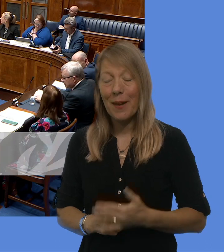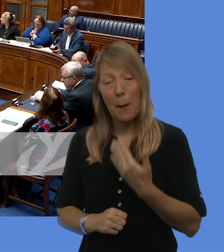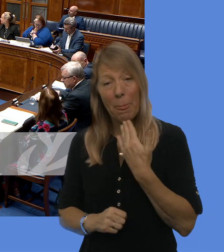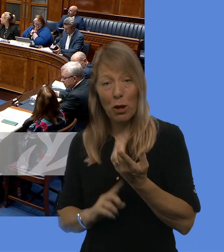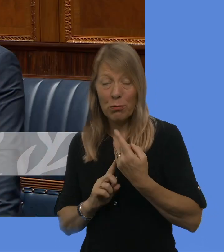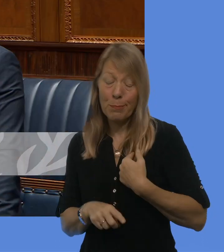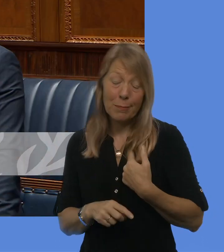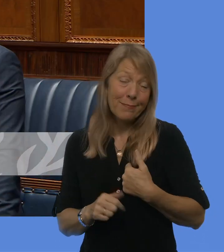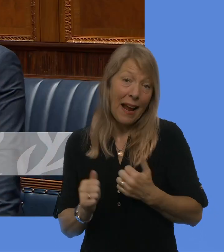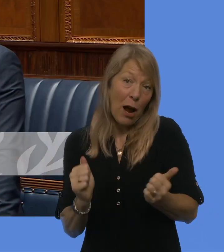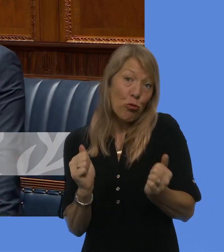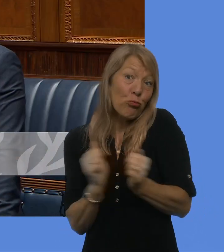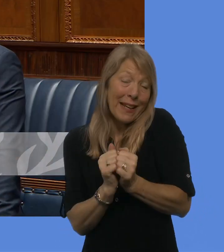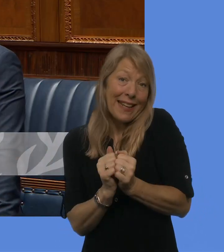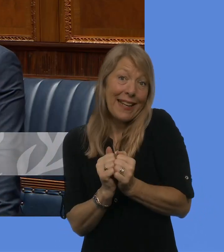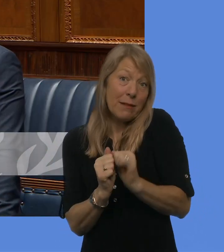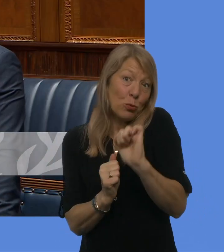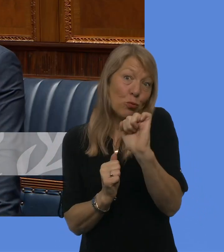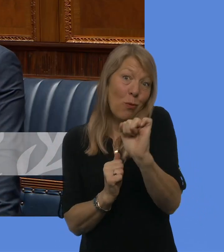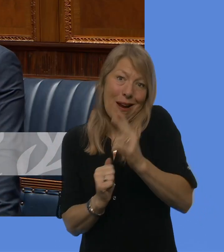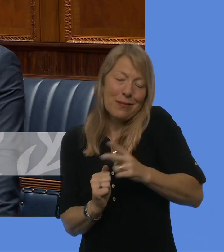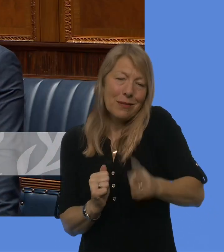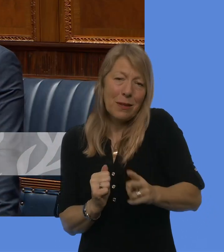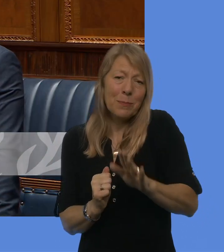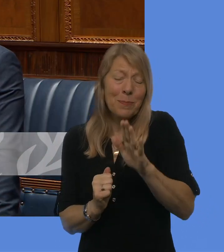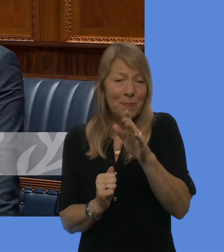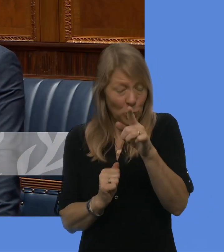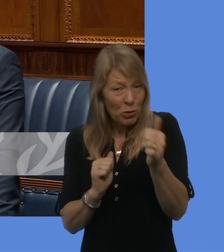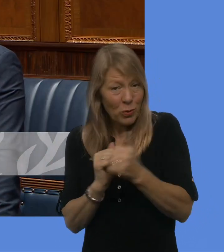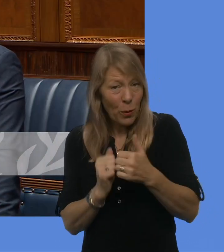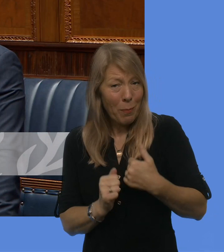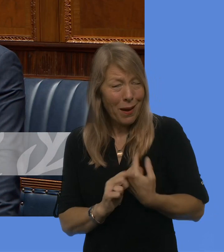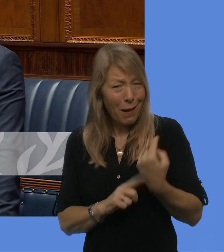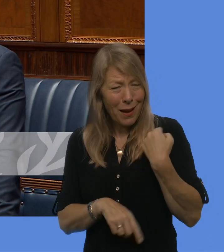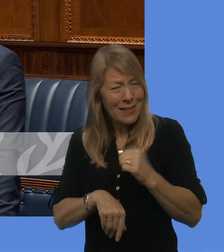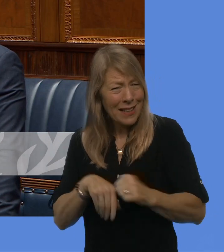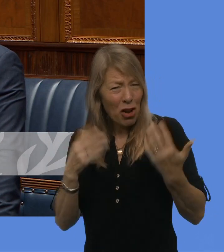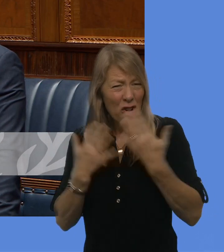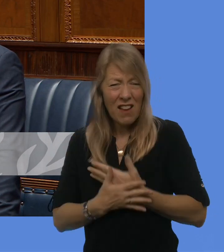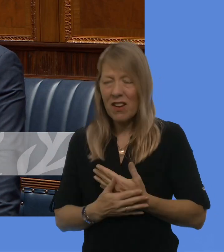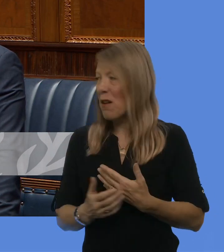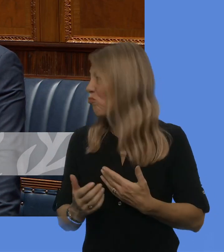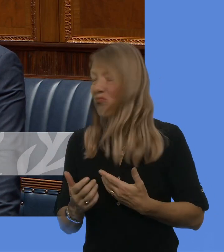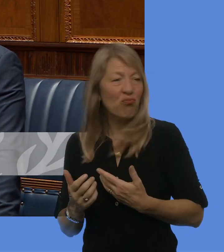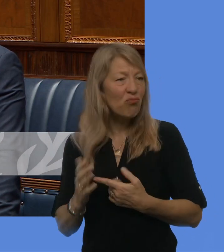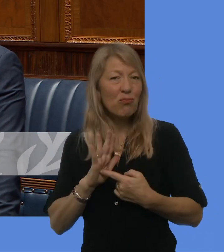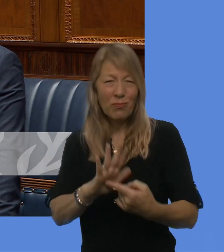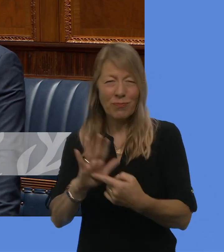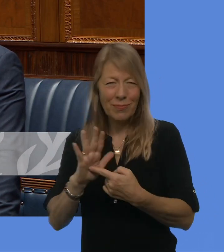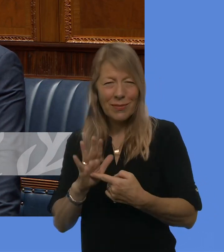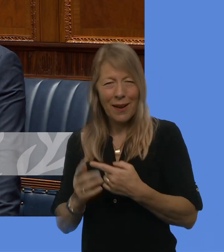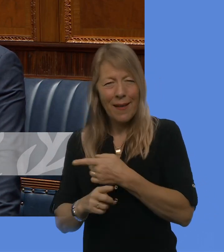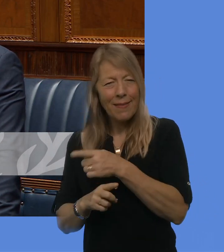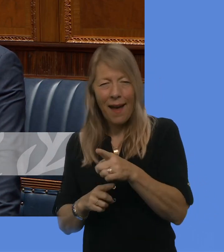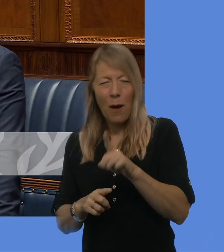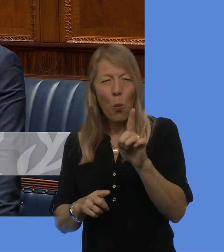with the sentiment of her answer. Minister, do you agree with me that what took place on Saturday evening demonstrates the coercive control such organisations exert